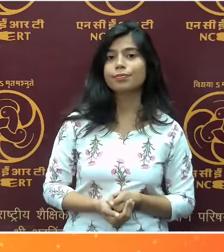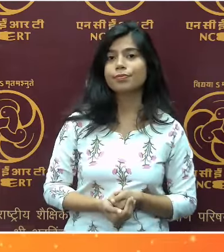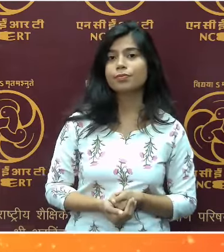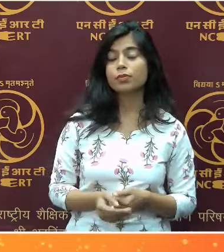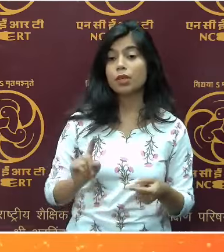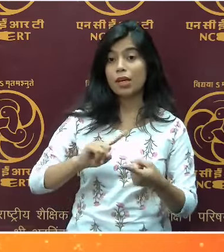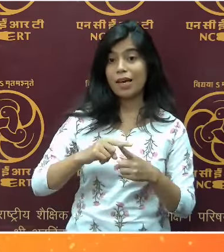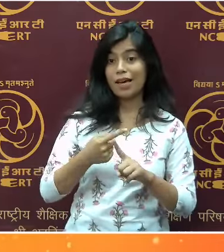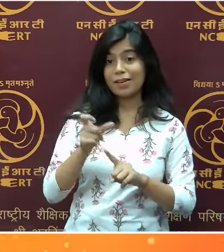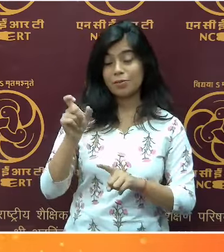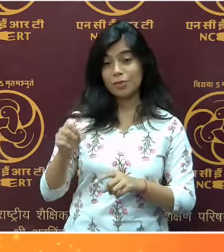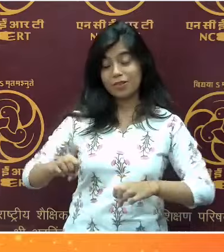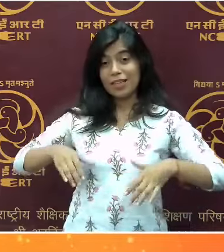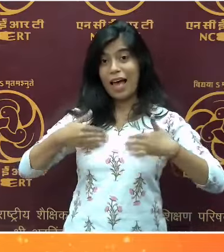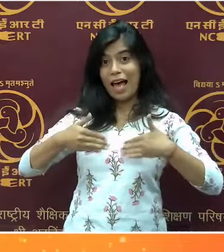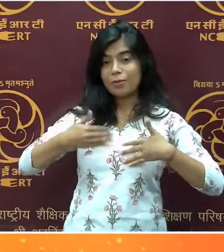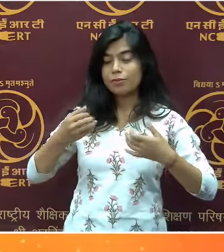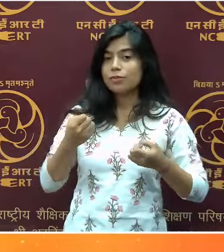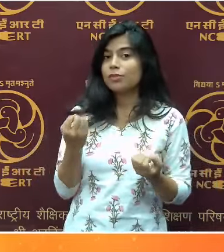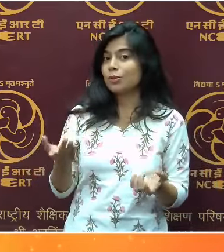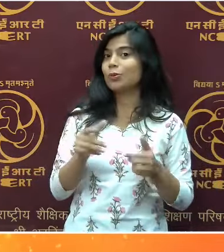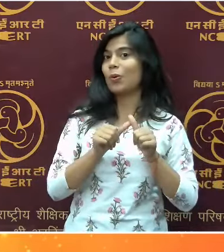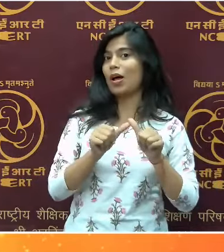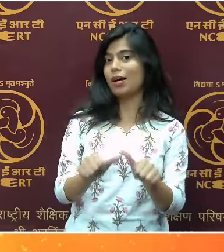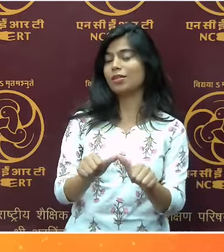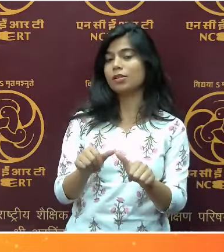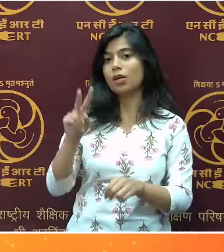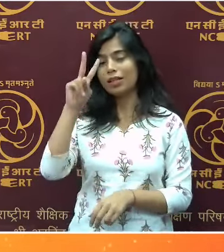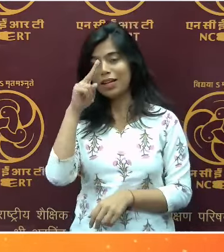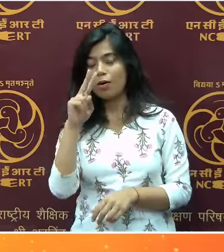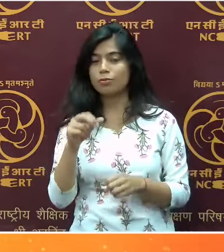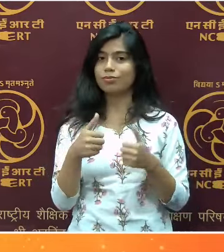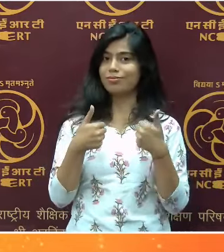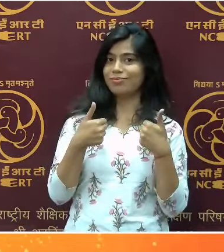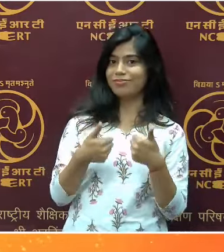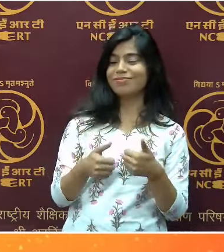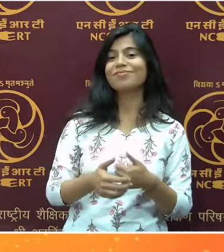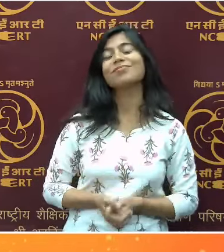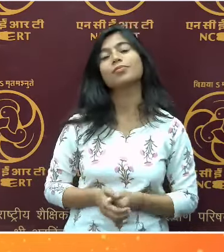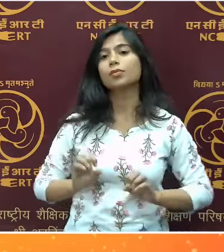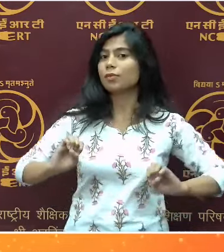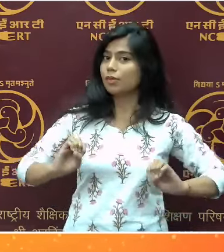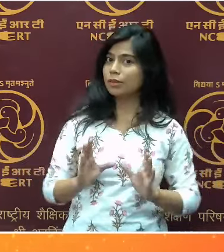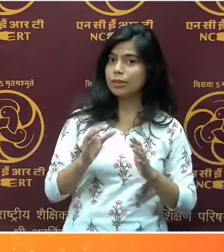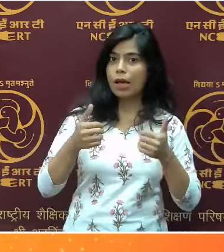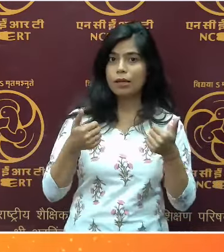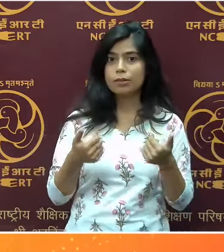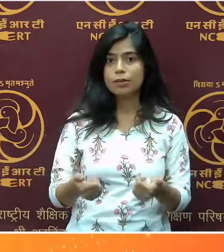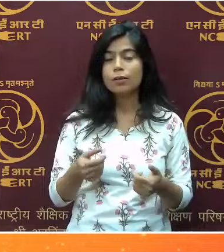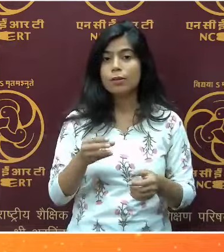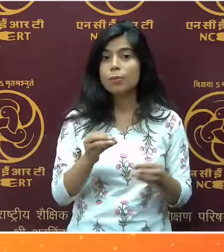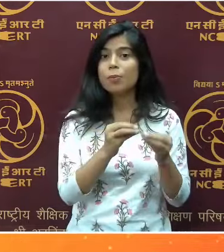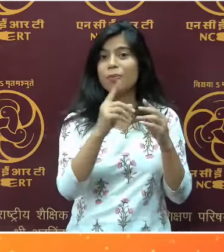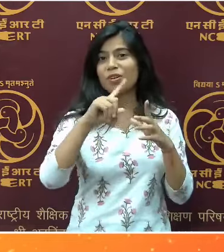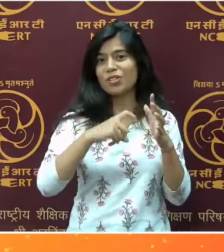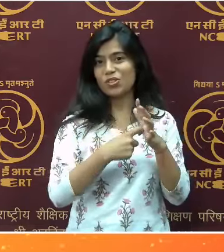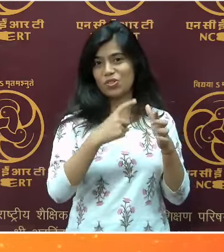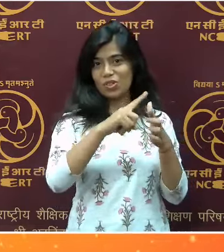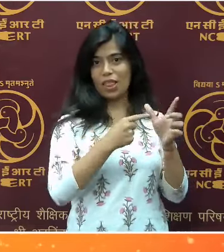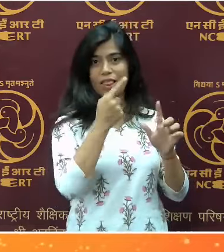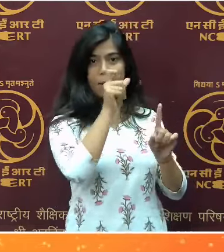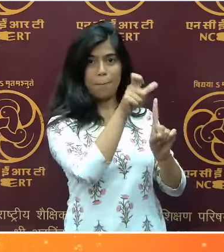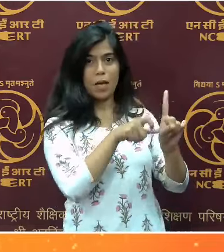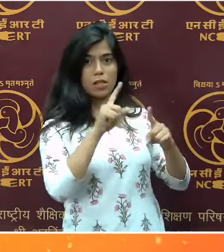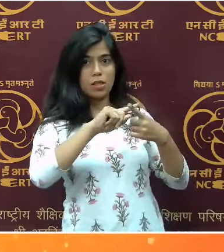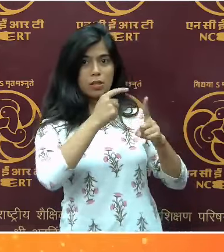be more than happy to answer all your queries and doubts. So, let's quickly start this session, and Bergin sir, please explain about the topic and